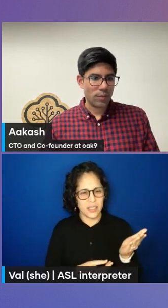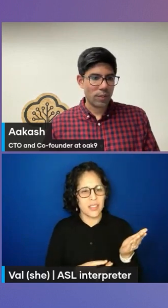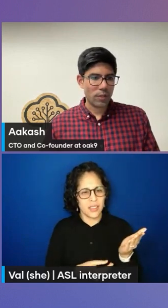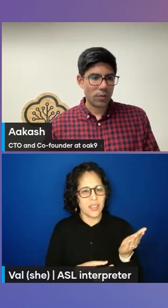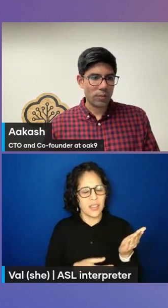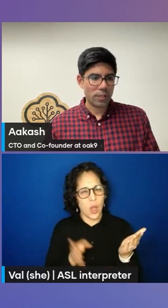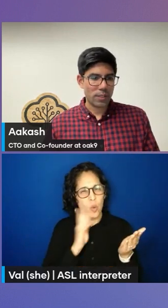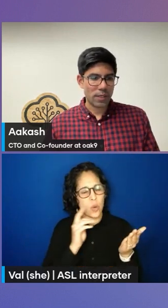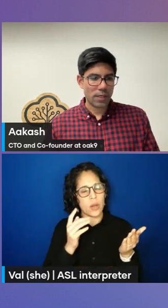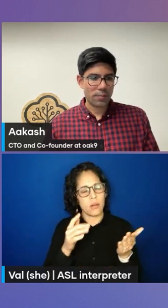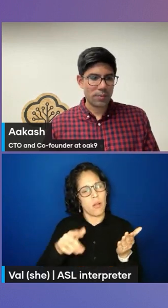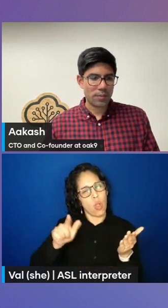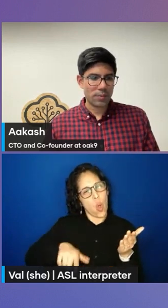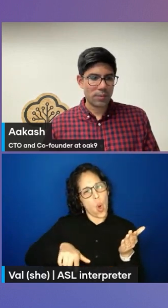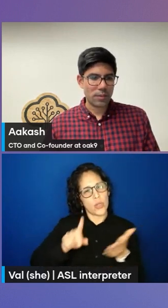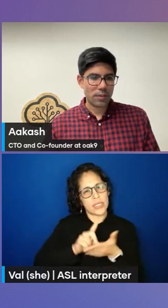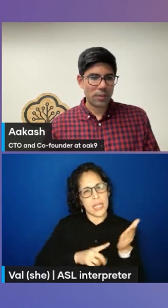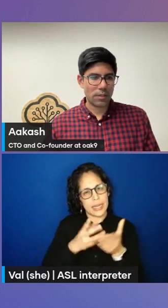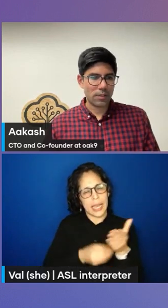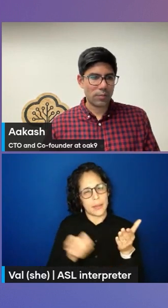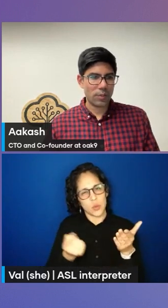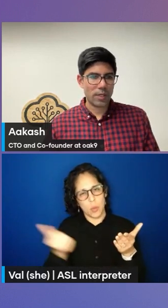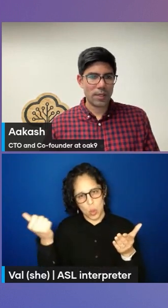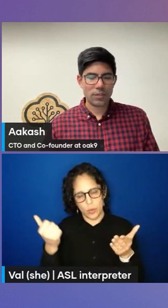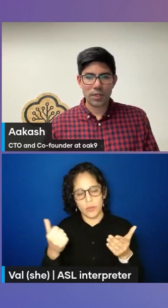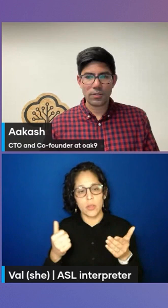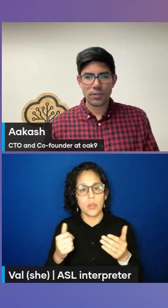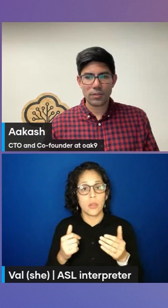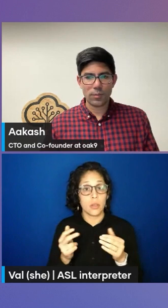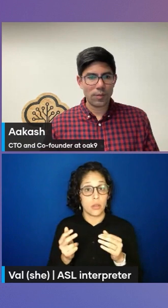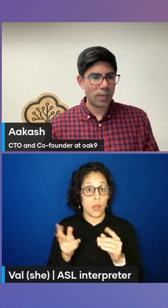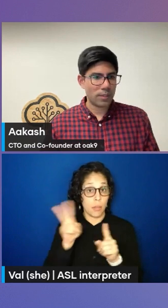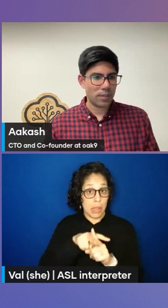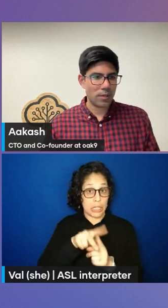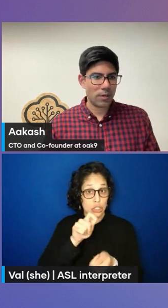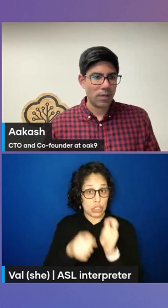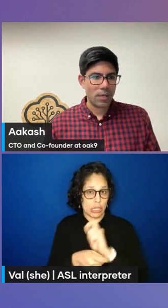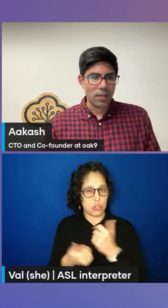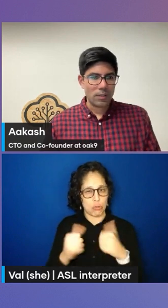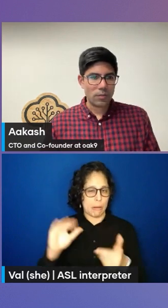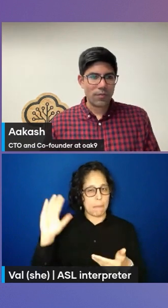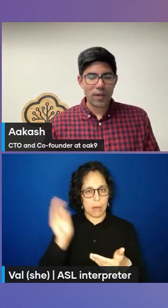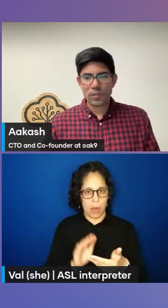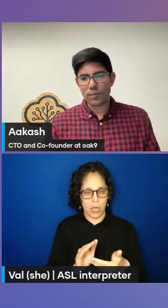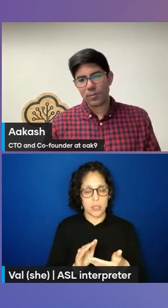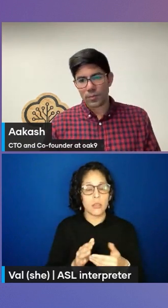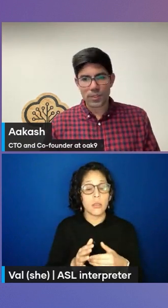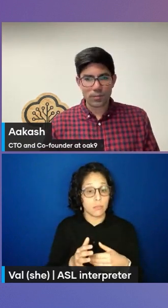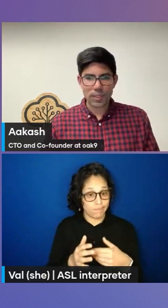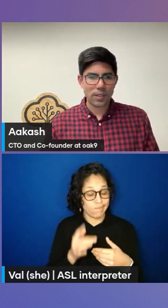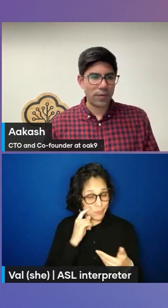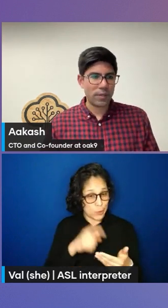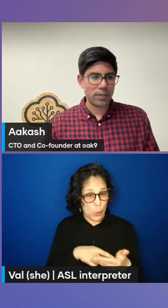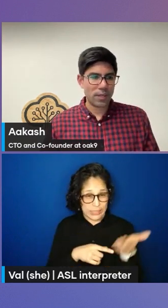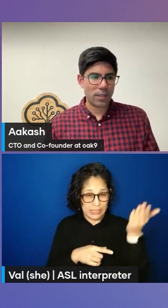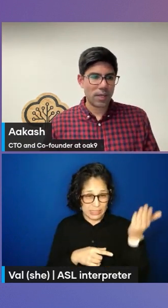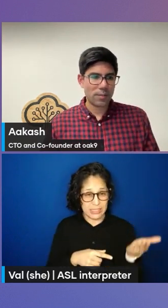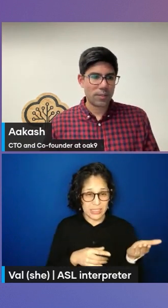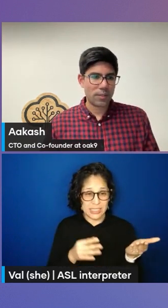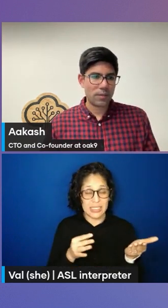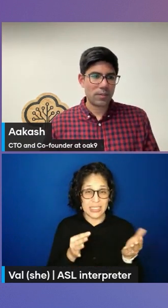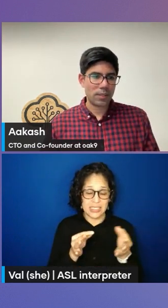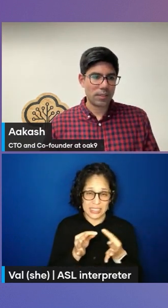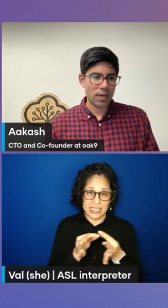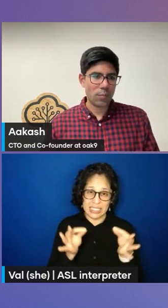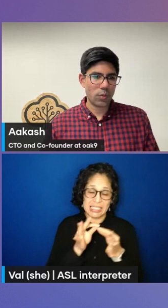remove some of the low design gaps and apply that change just to minimize here. So we found some significant design